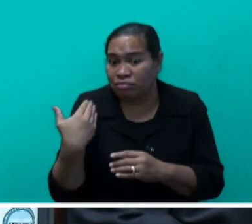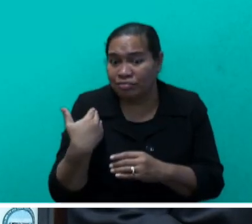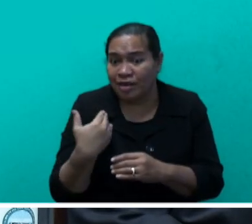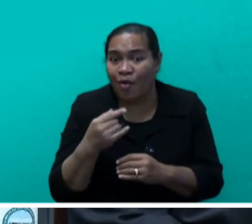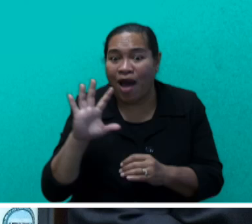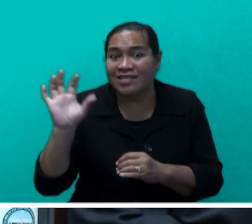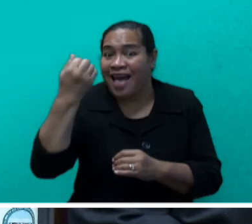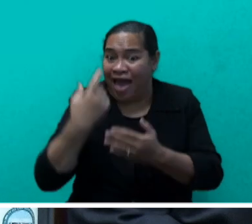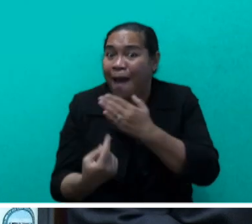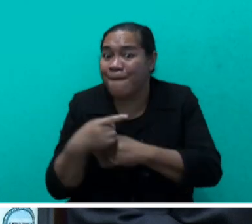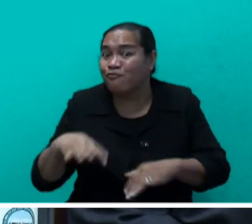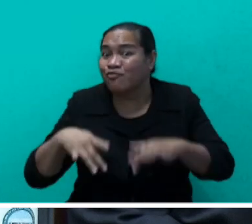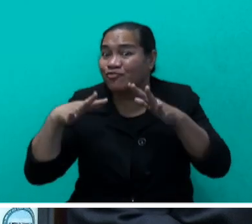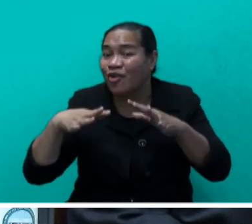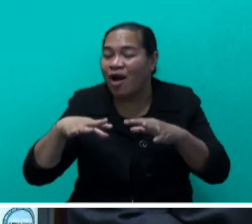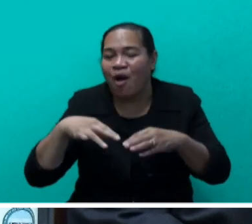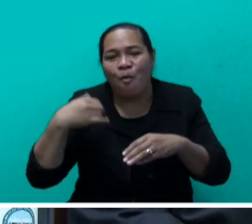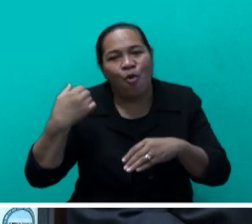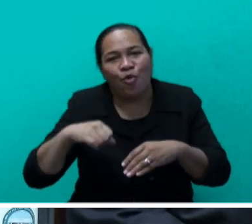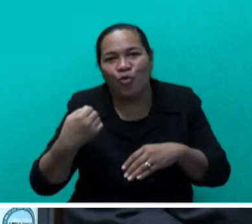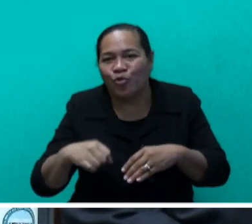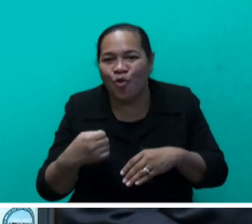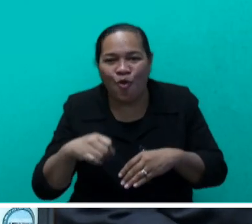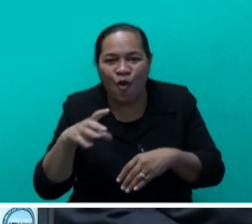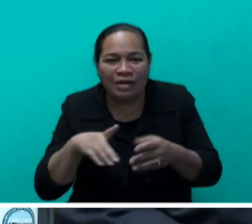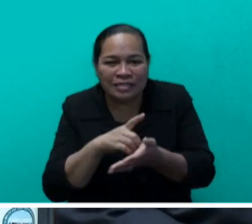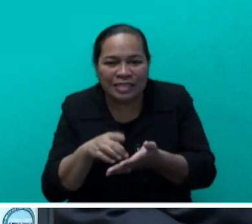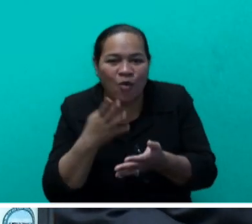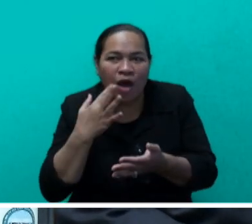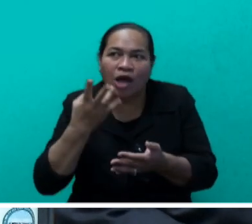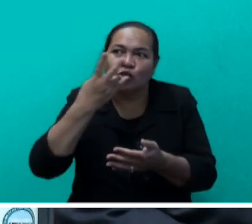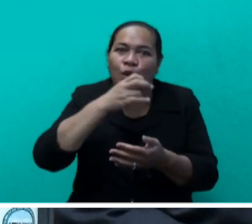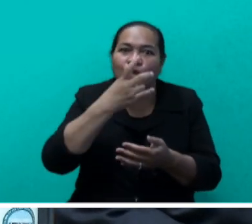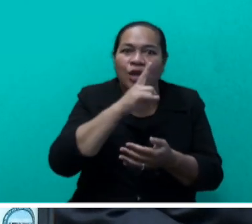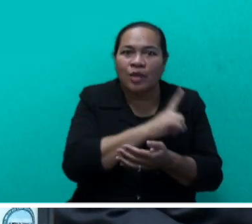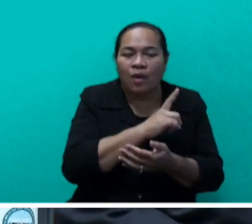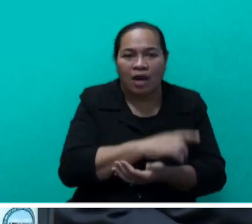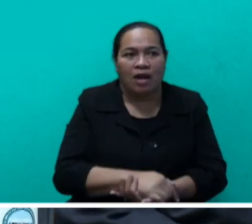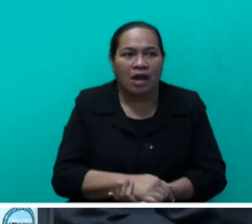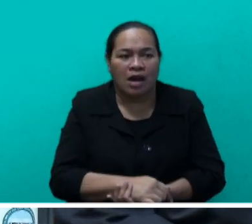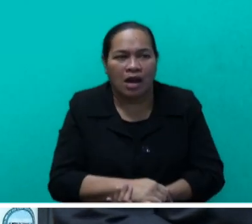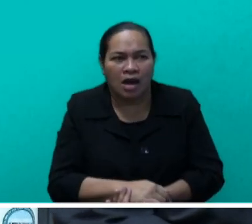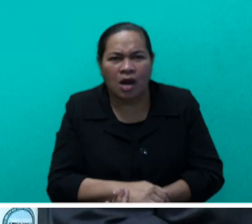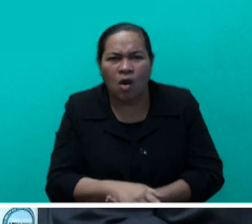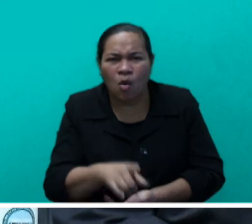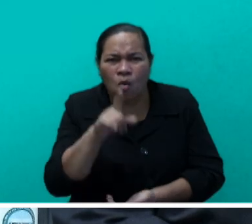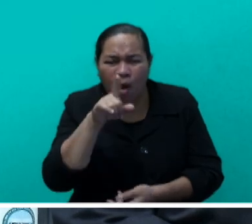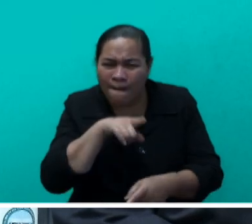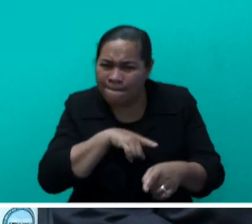leptospirosis, typhoid, and dengue in town areas since 2021. Mr. Speaker, sir, one of the most